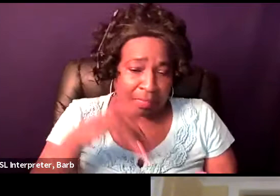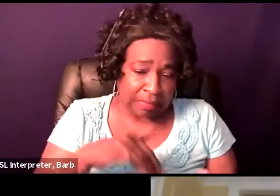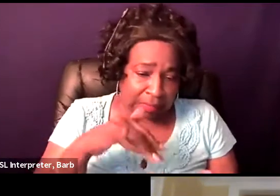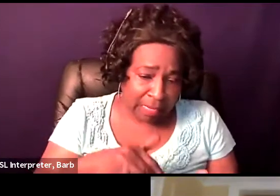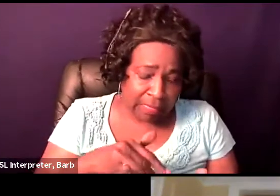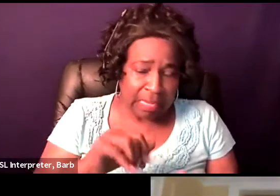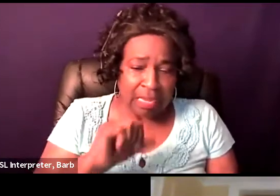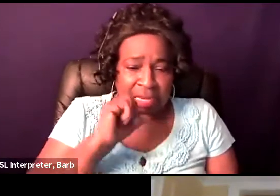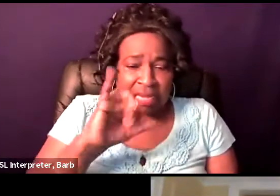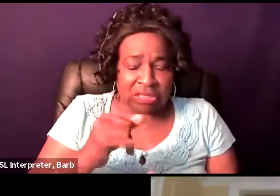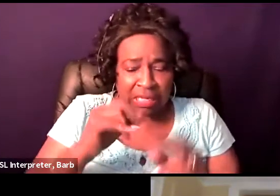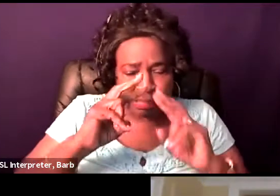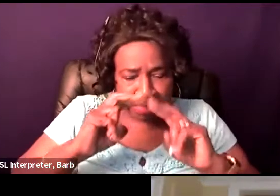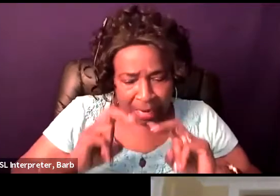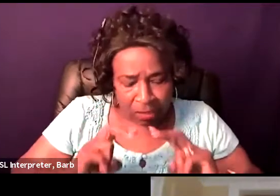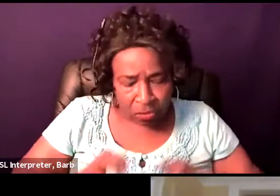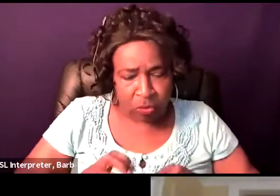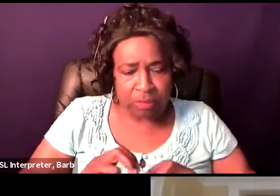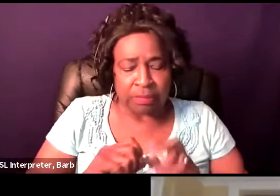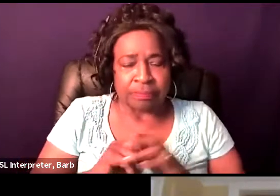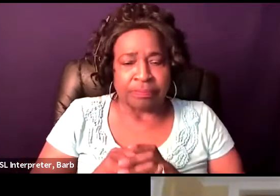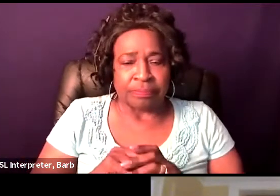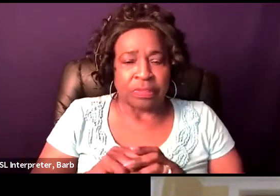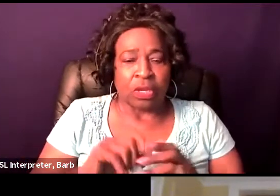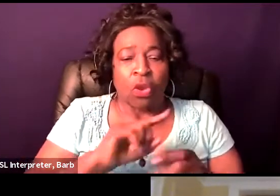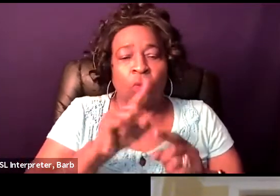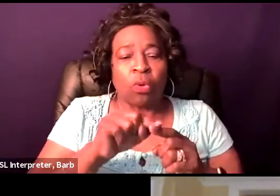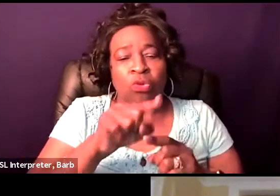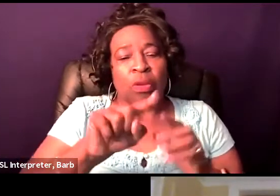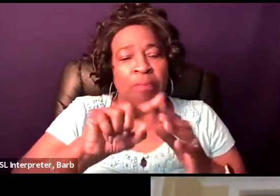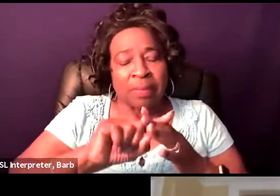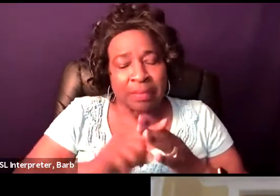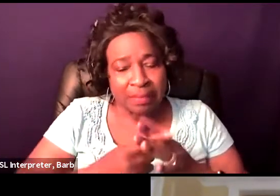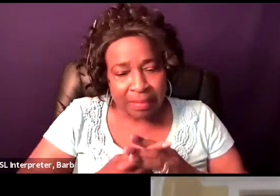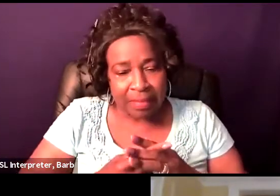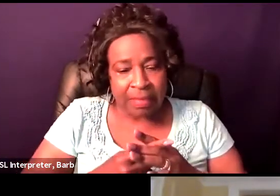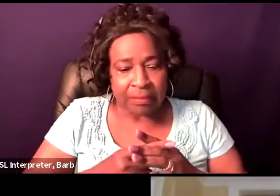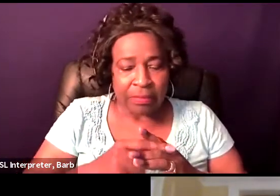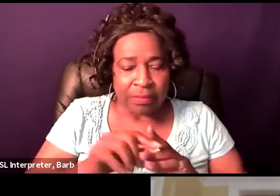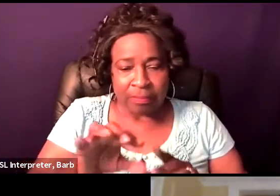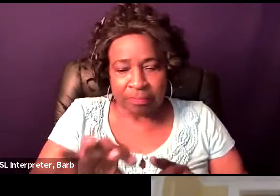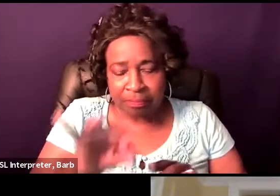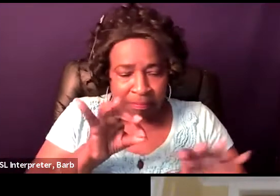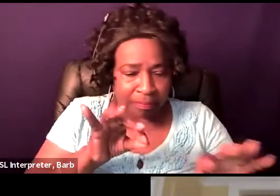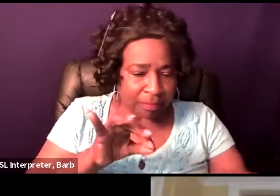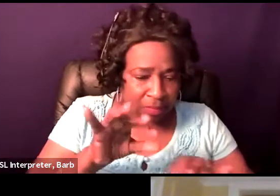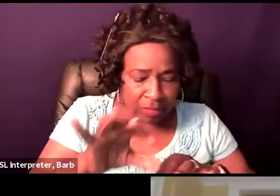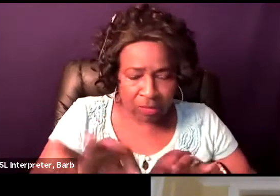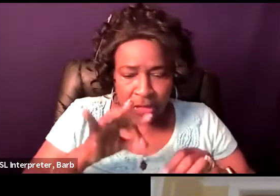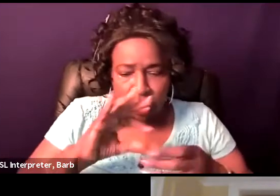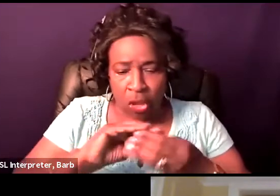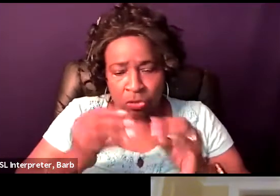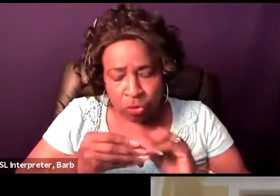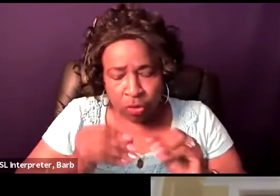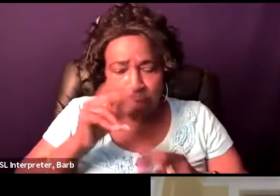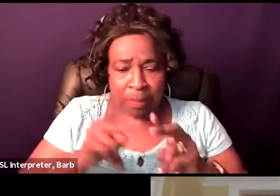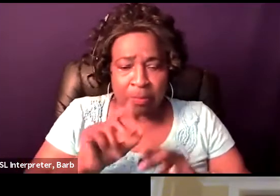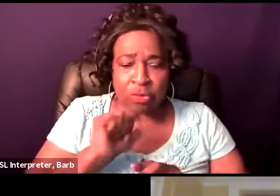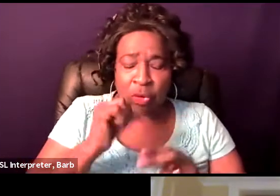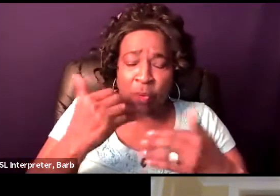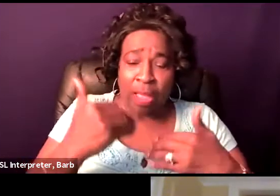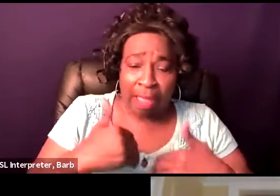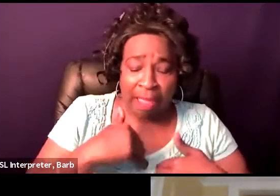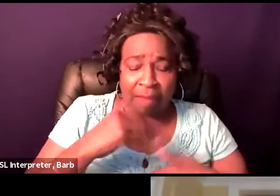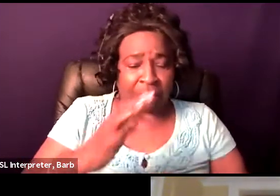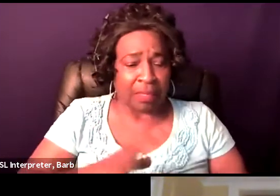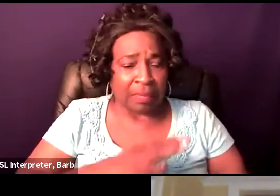just diagnosing. And so when you begin to actually pull in the stories of people who don't have the luxury